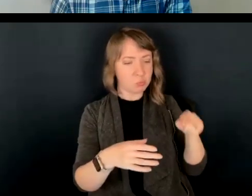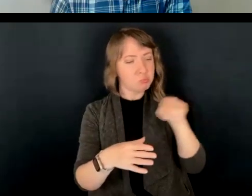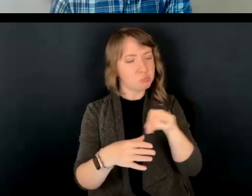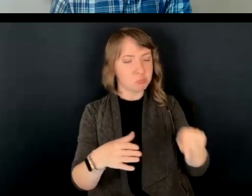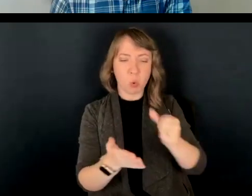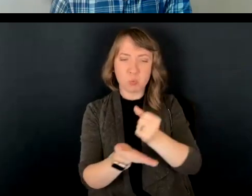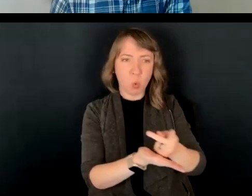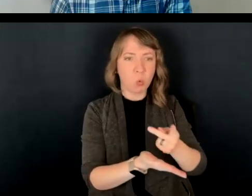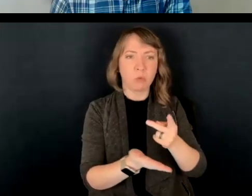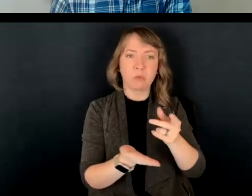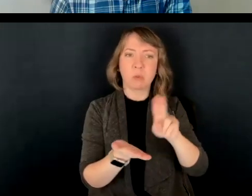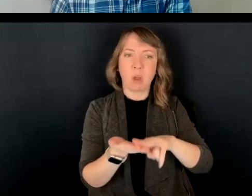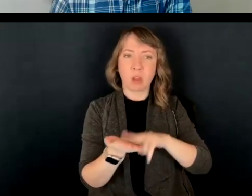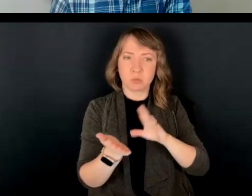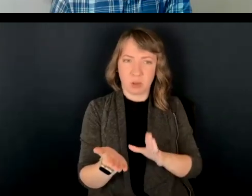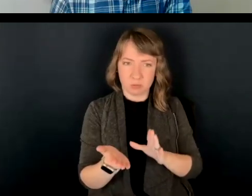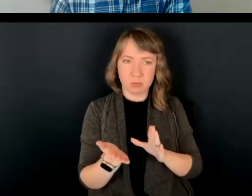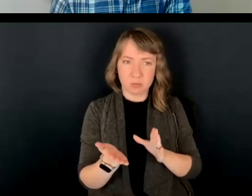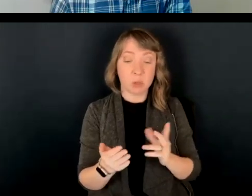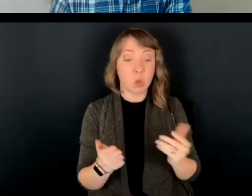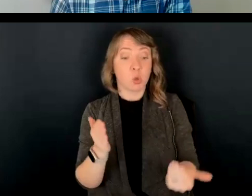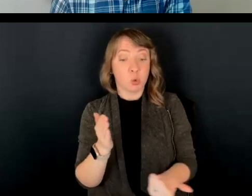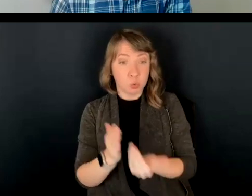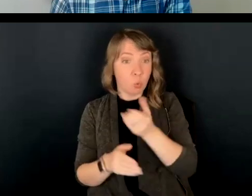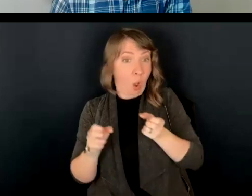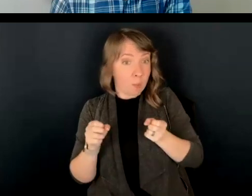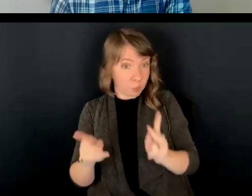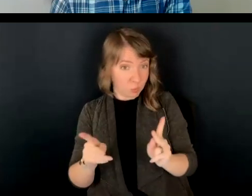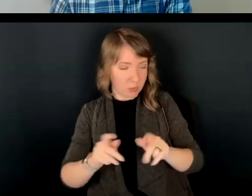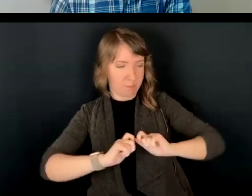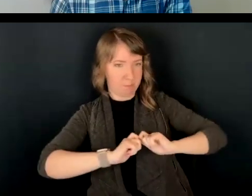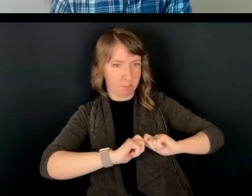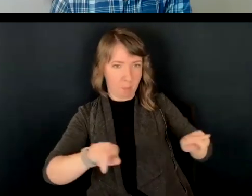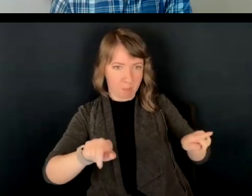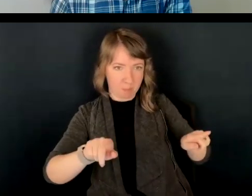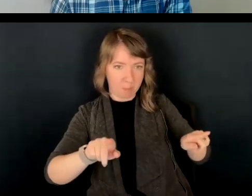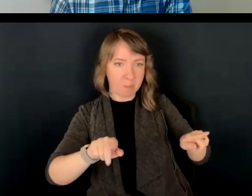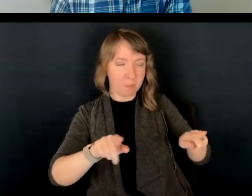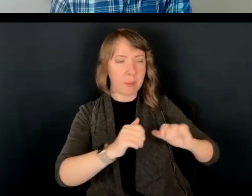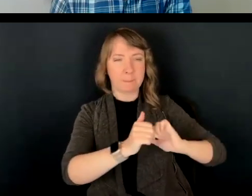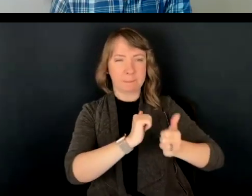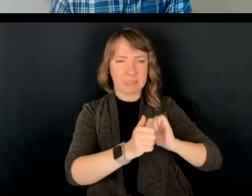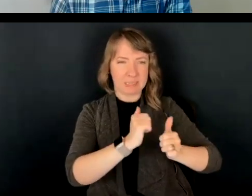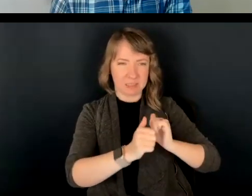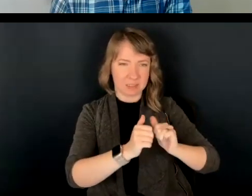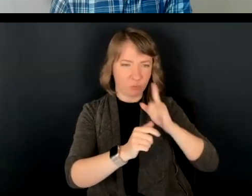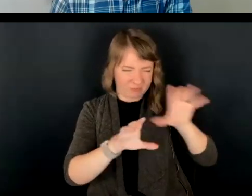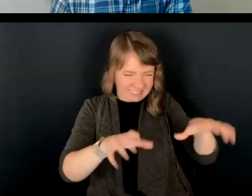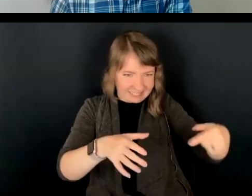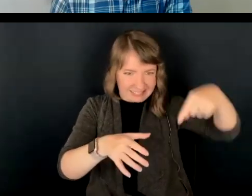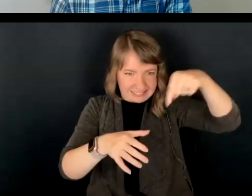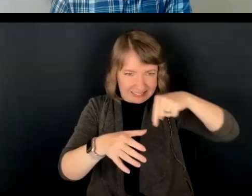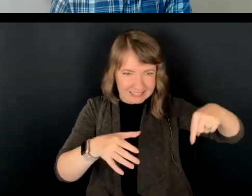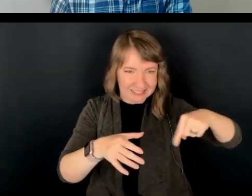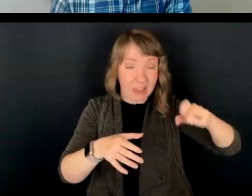opportunity gets issued as a competed item for just that pool. So you have to get in the pool.